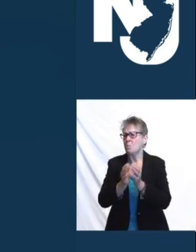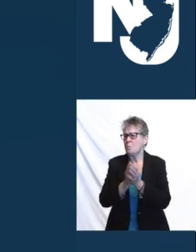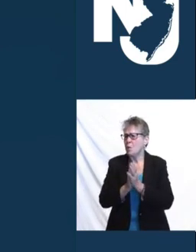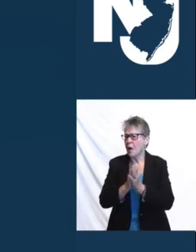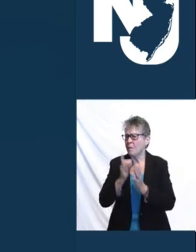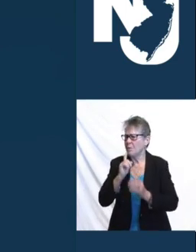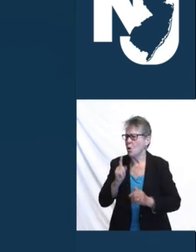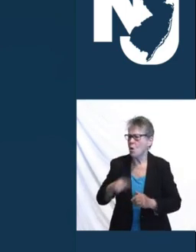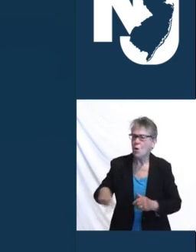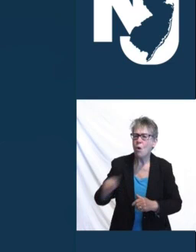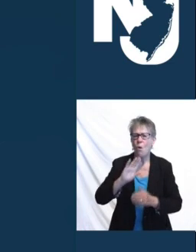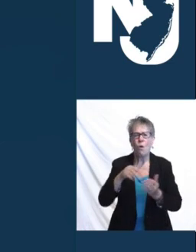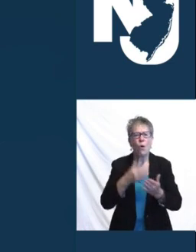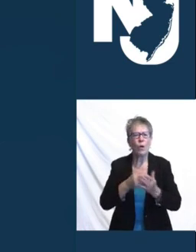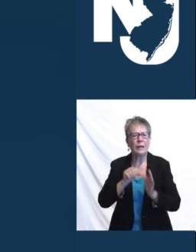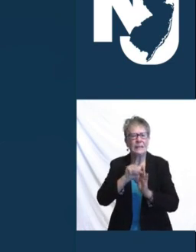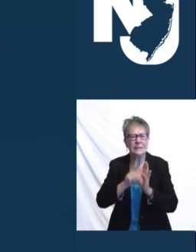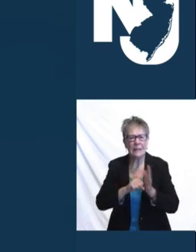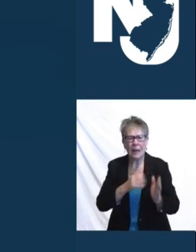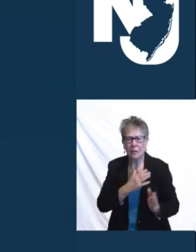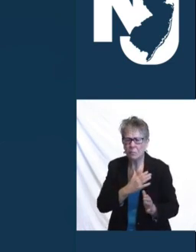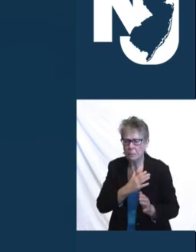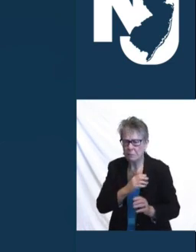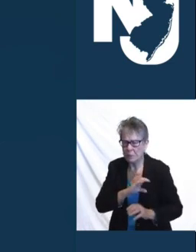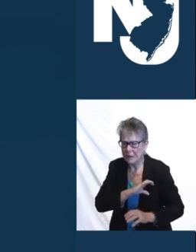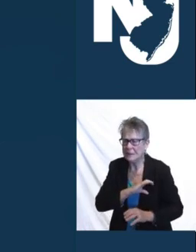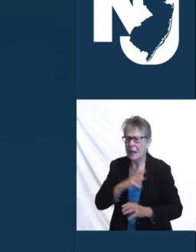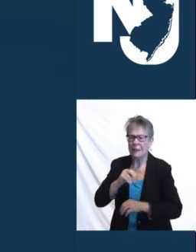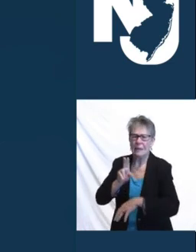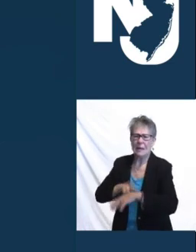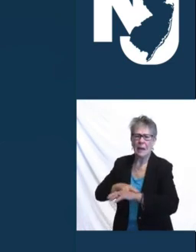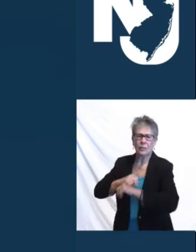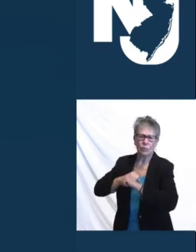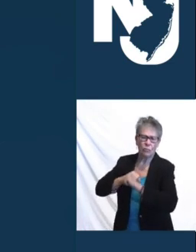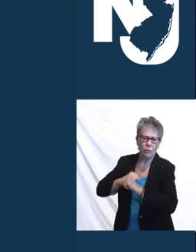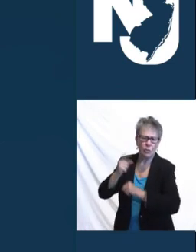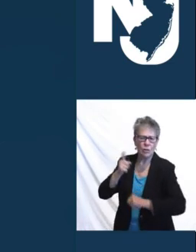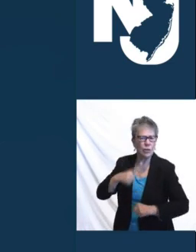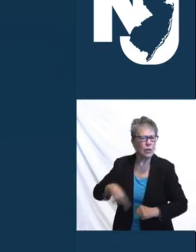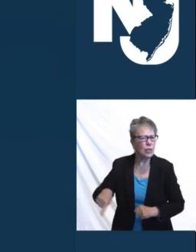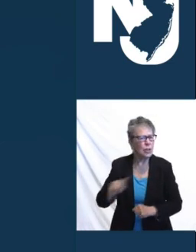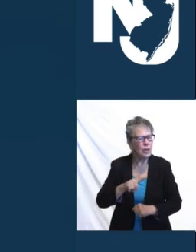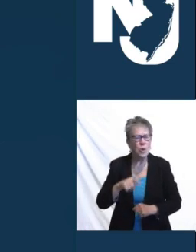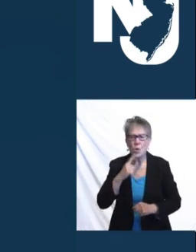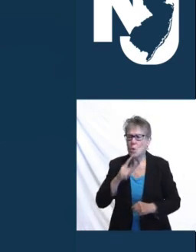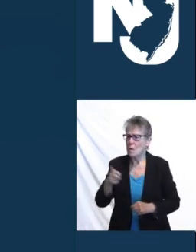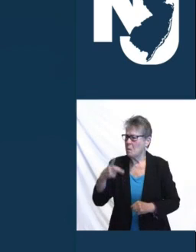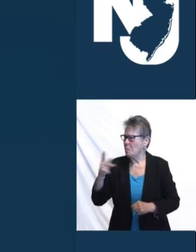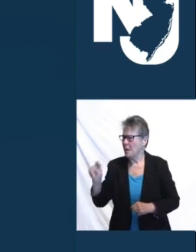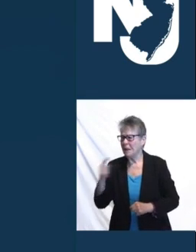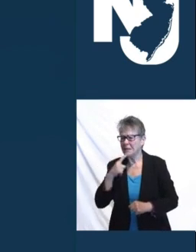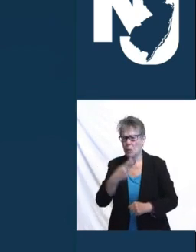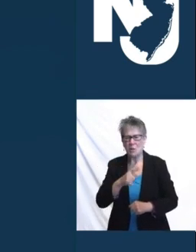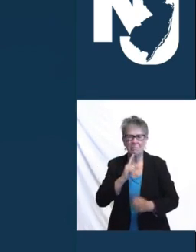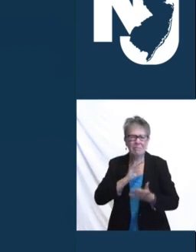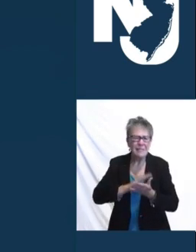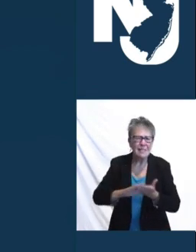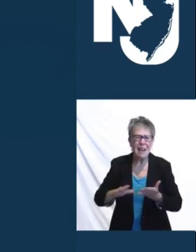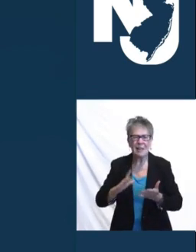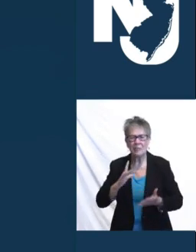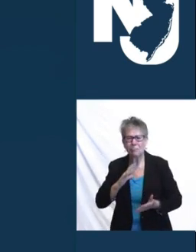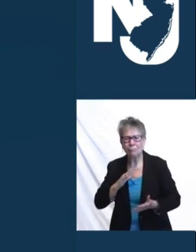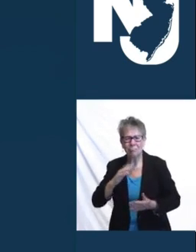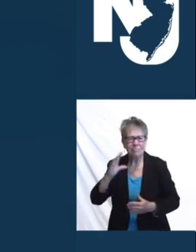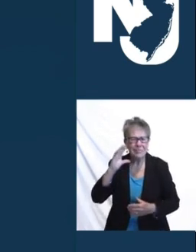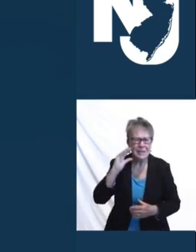Guard families. Pat, he sounds like he was quite a guy. He was, Governor. Thank you. He was, again, just a